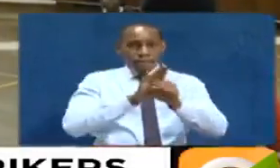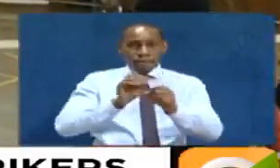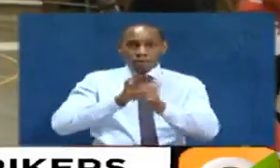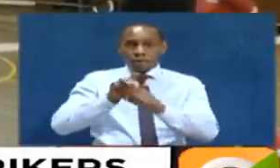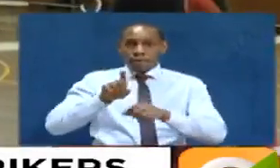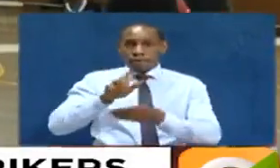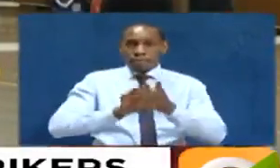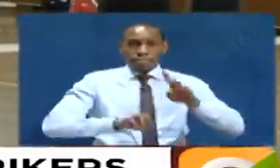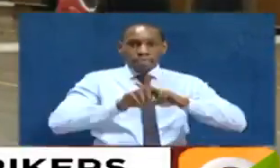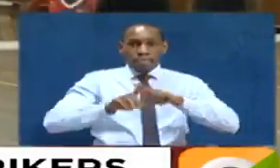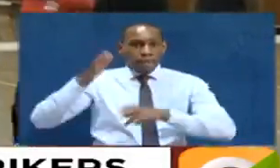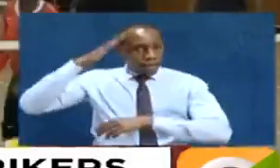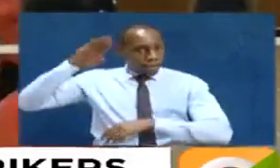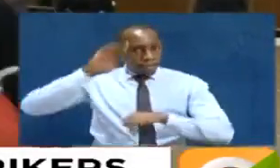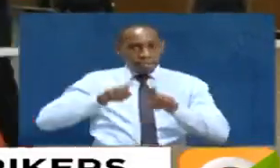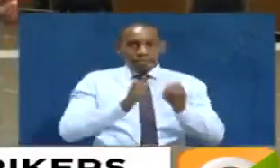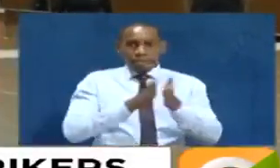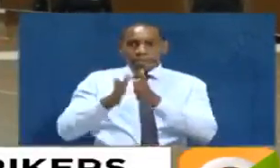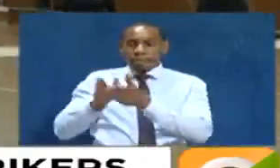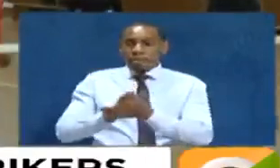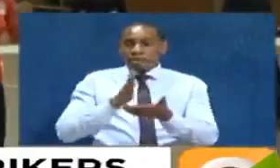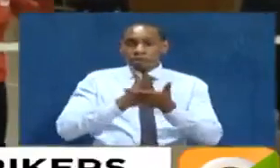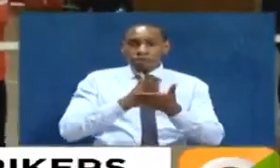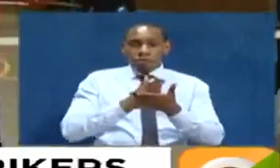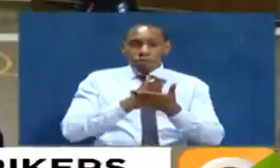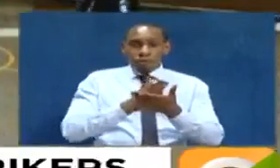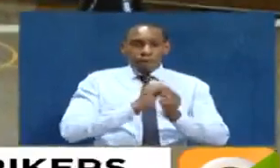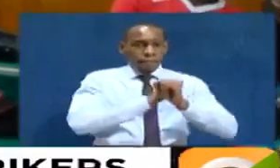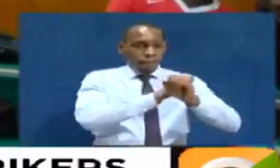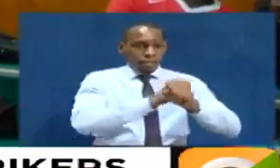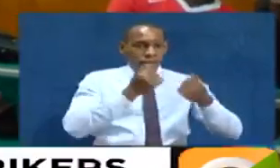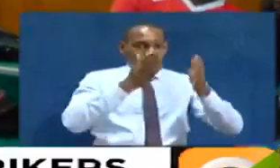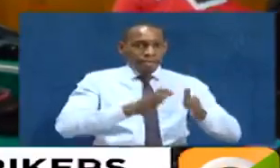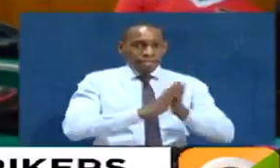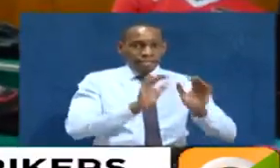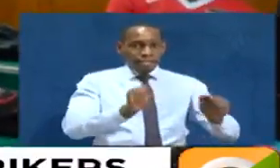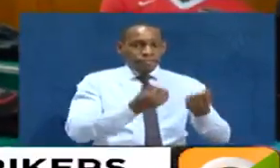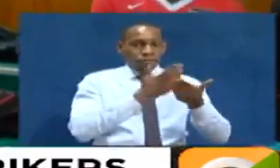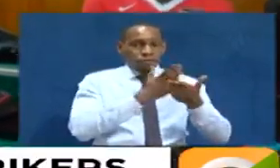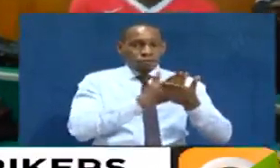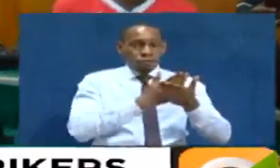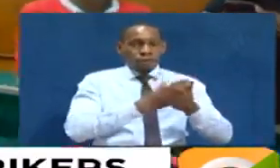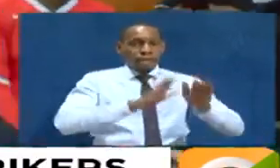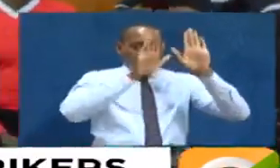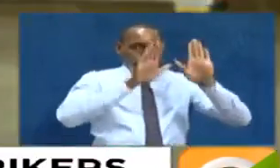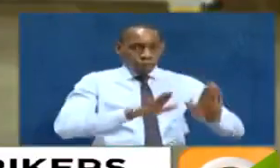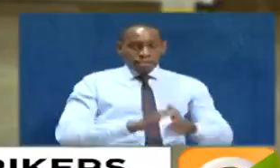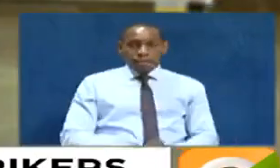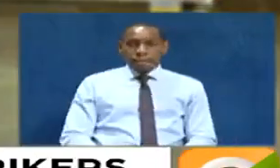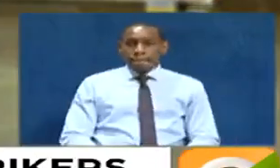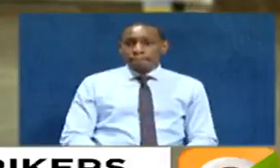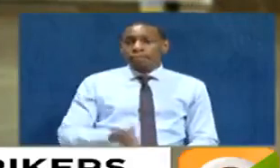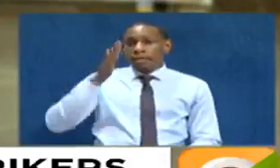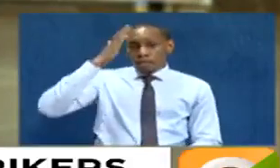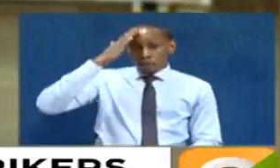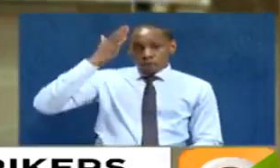of coronavirus infections in Brazil and have organized a very tight bubble for Team Kenya. Safety is paramount and a priority. We